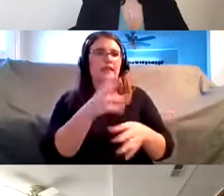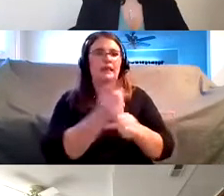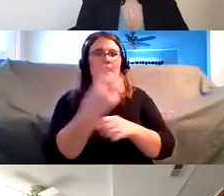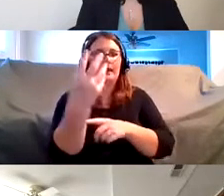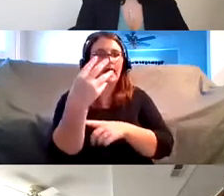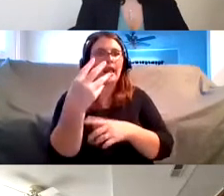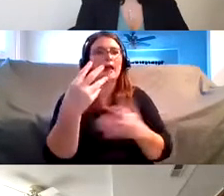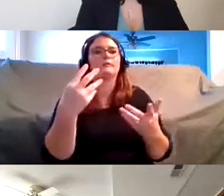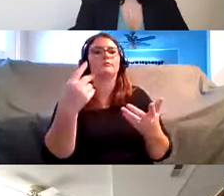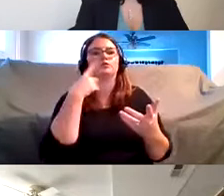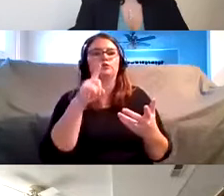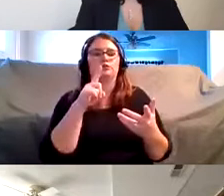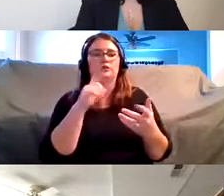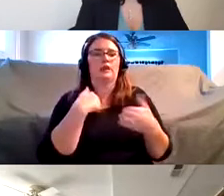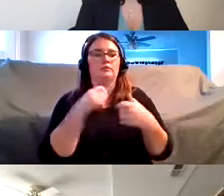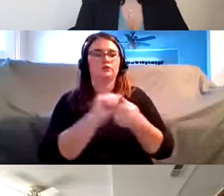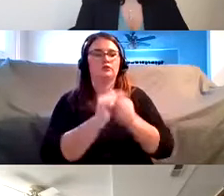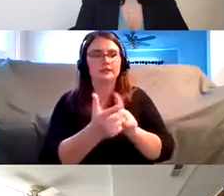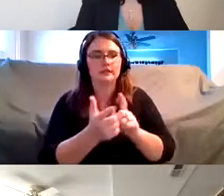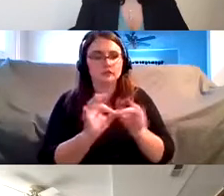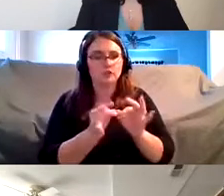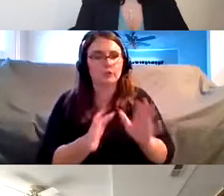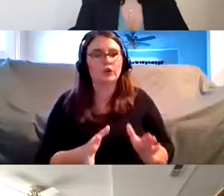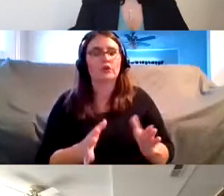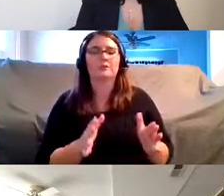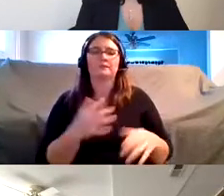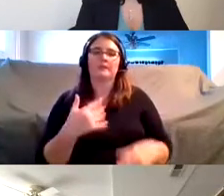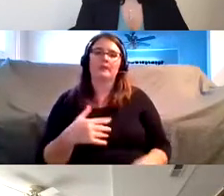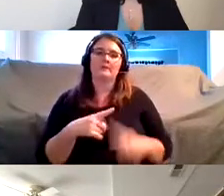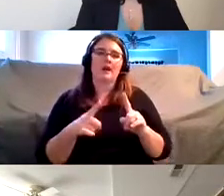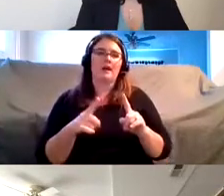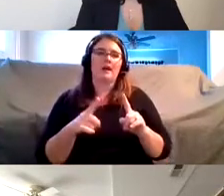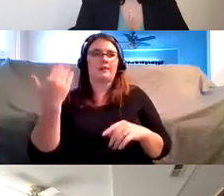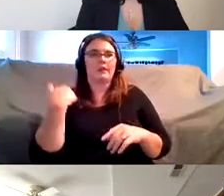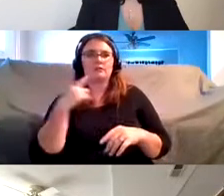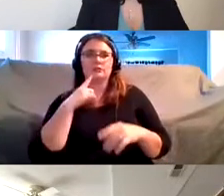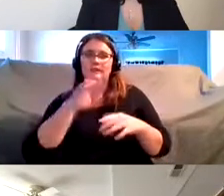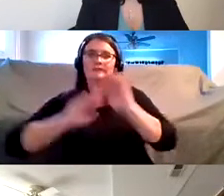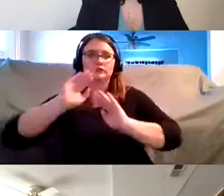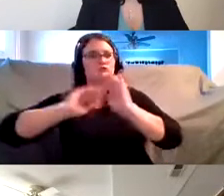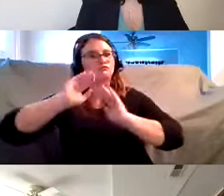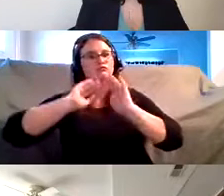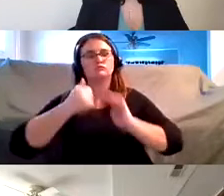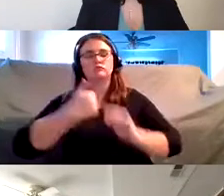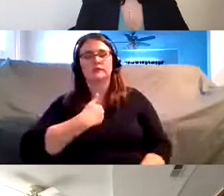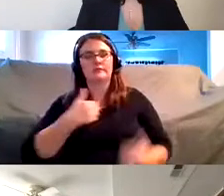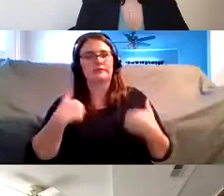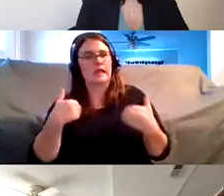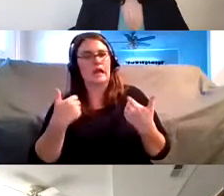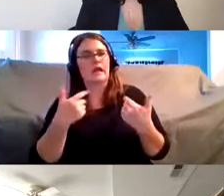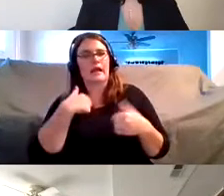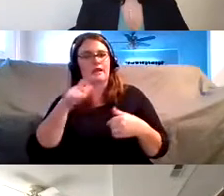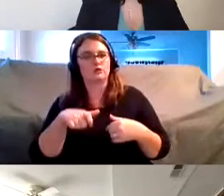to get words out to actually help my mom out. And now, like, it was so frustrating for me now when I was young. So just going through that.